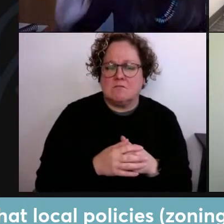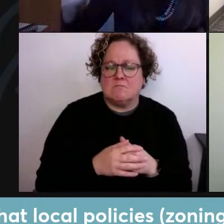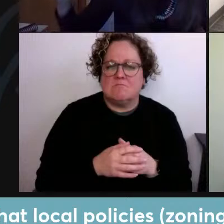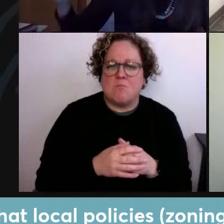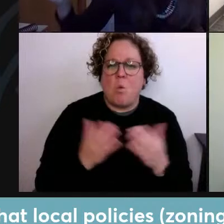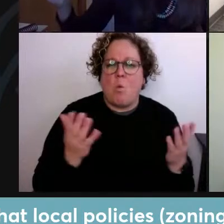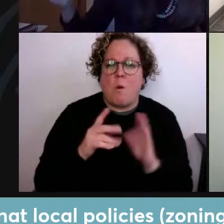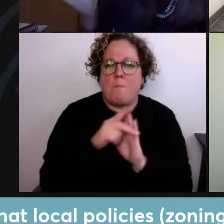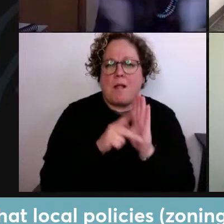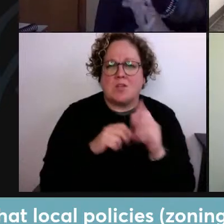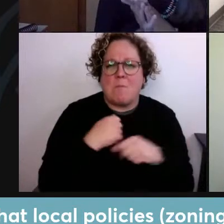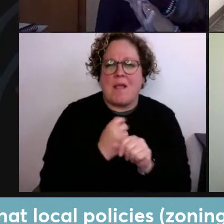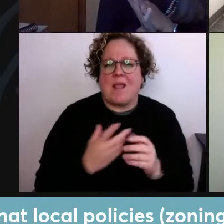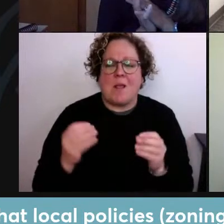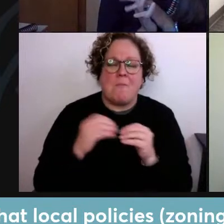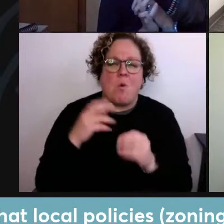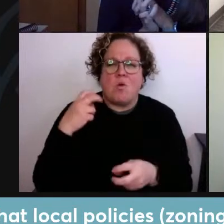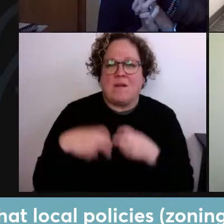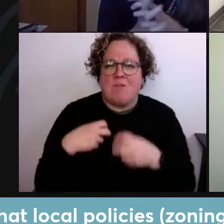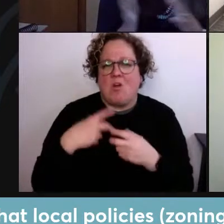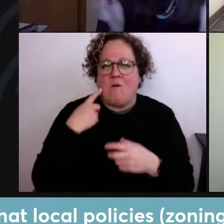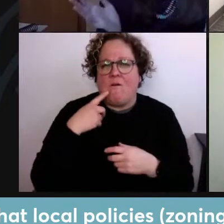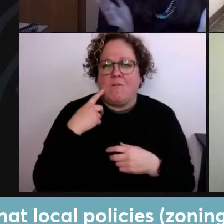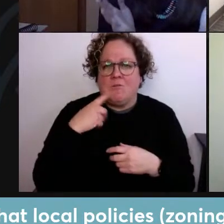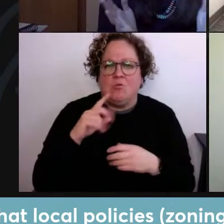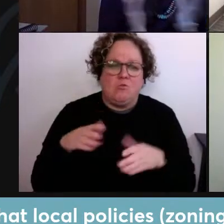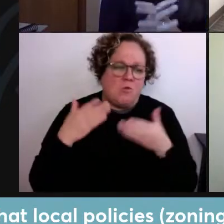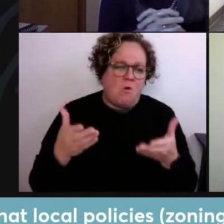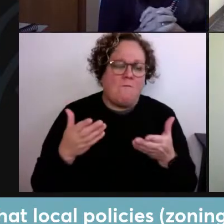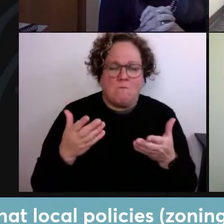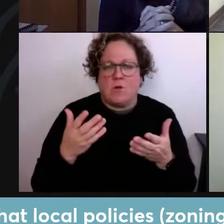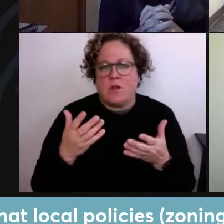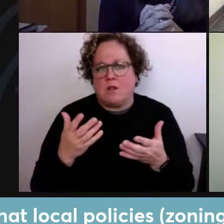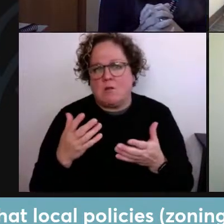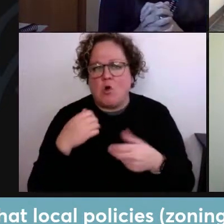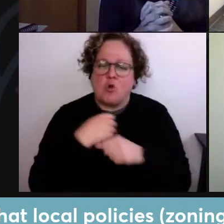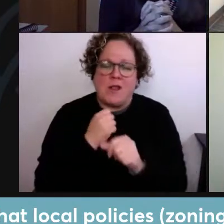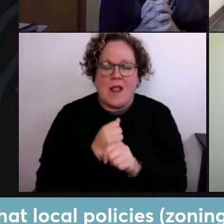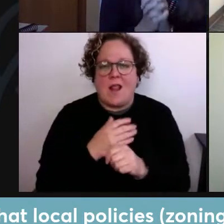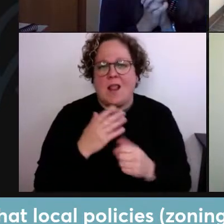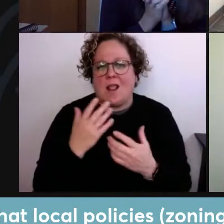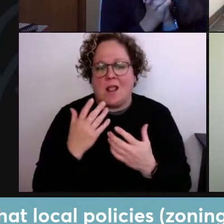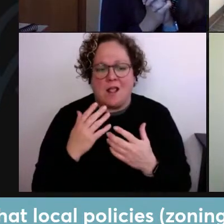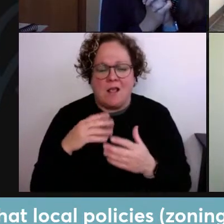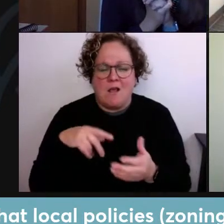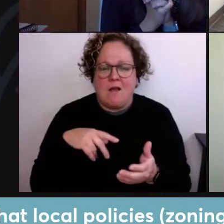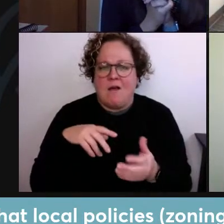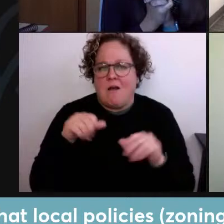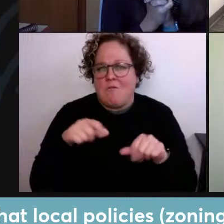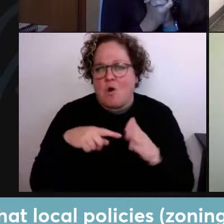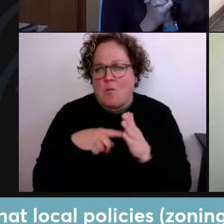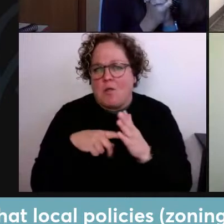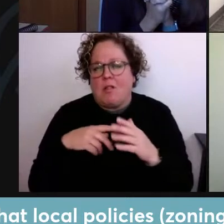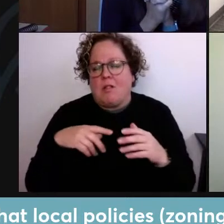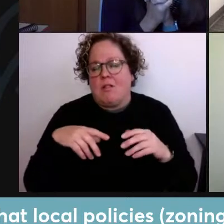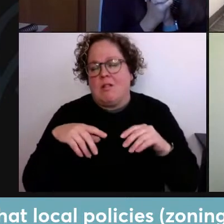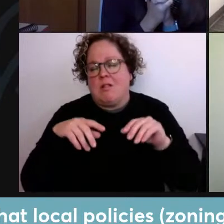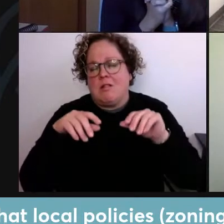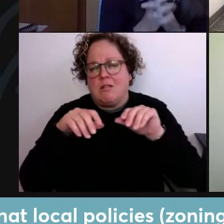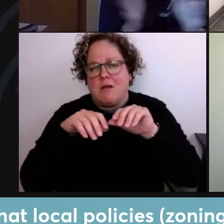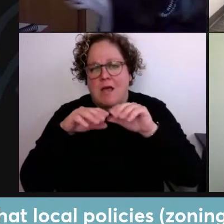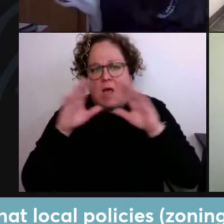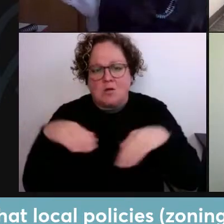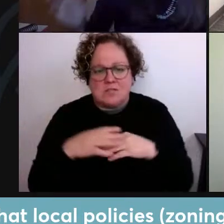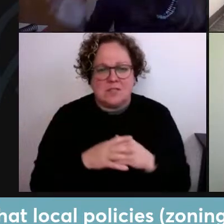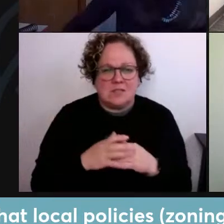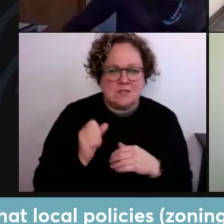And I'll leave it up to you. And as I told Alicia, she too is an expert and is well steeped in this field.